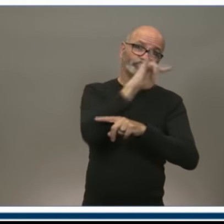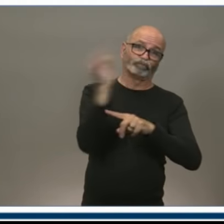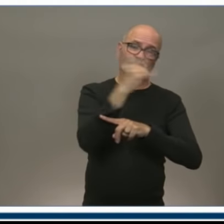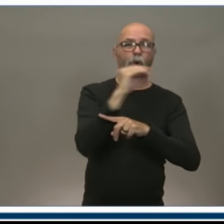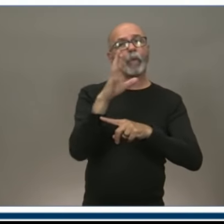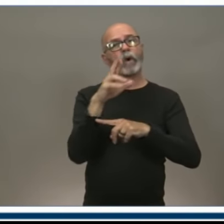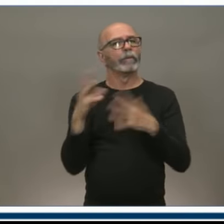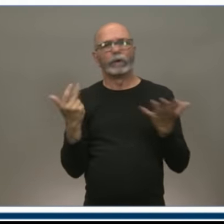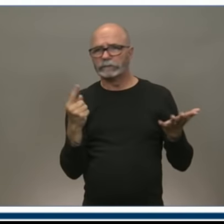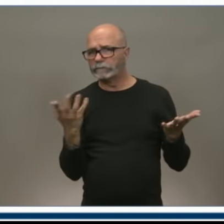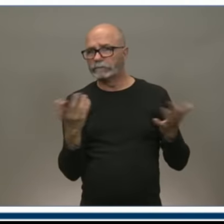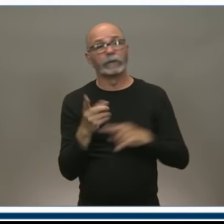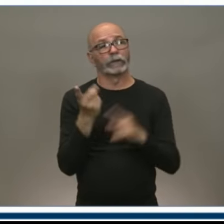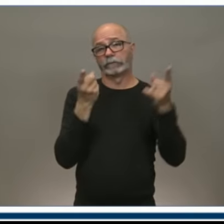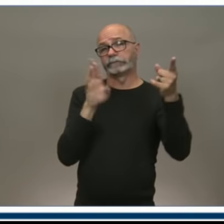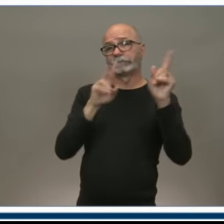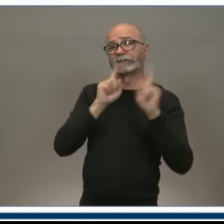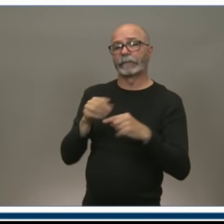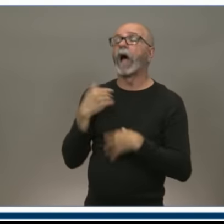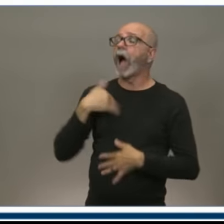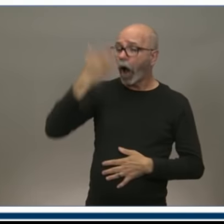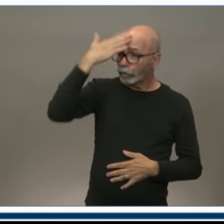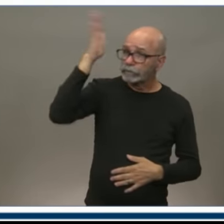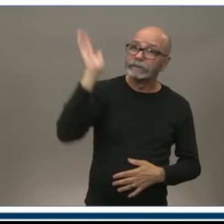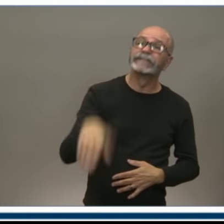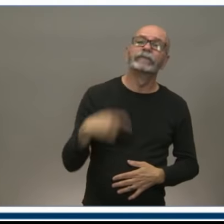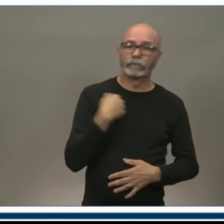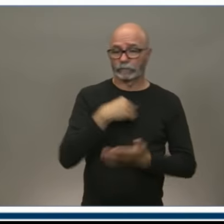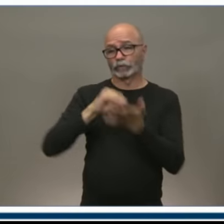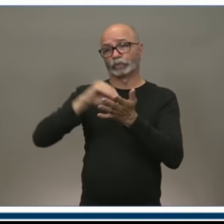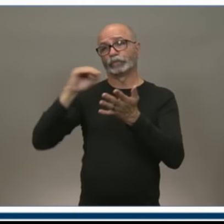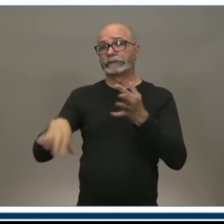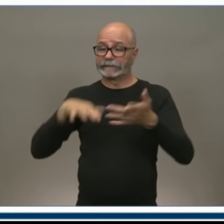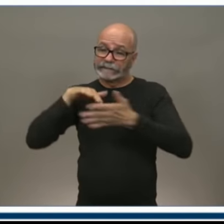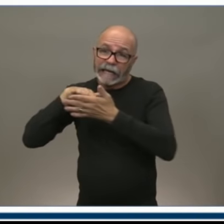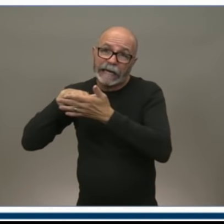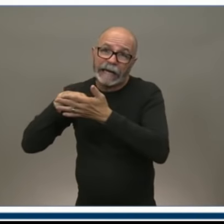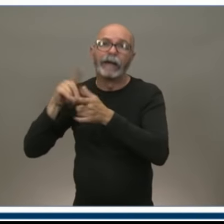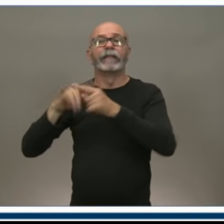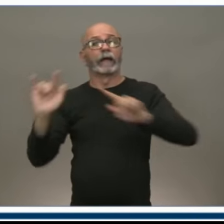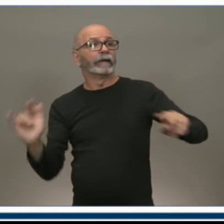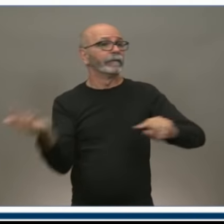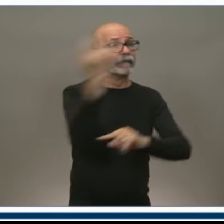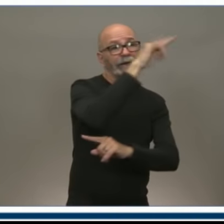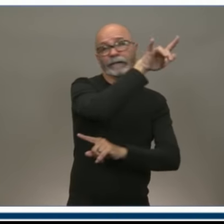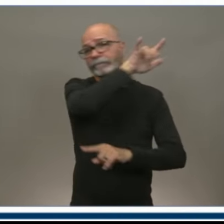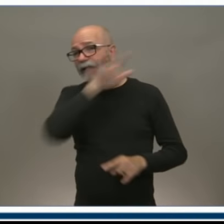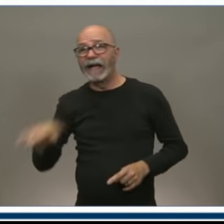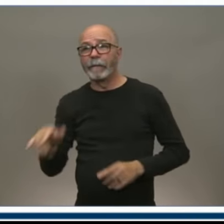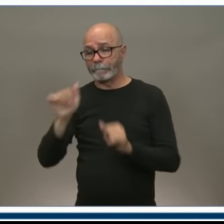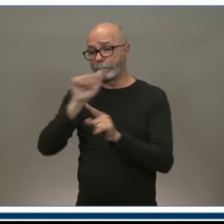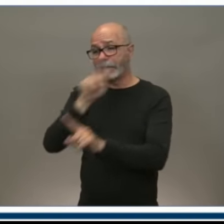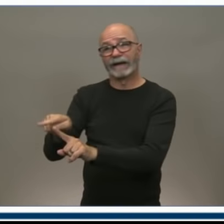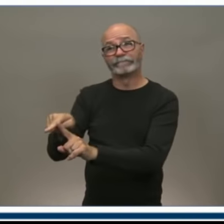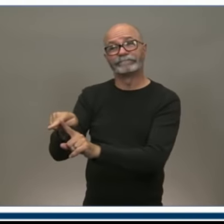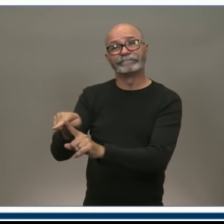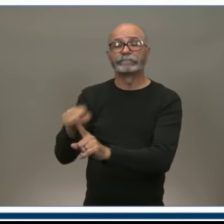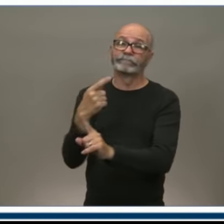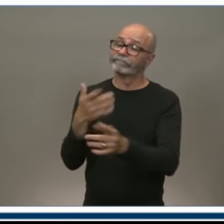they're going somewhere else outside of the bubble for Christmas holidays and coming back, they are going to have to undergo a